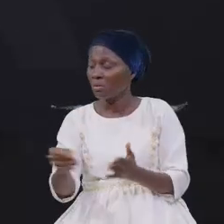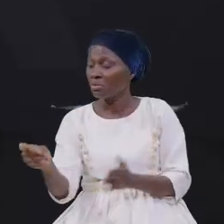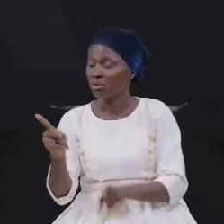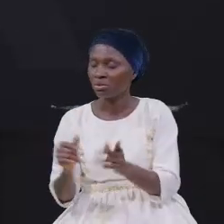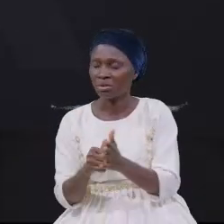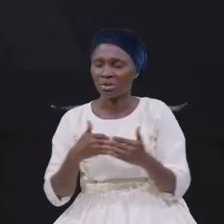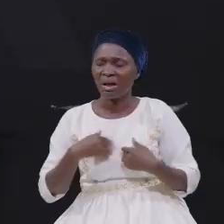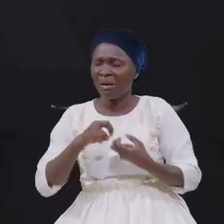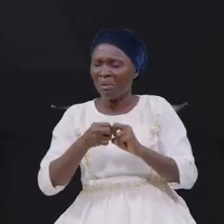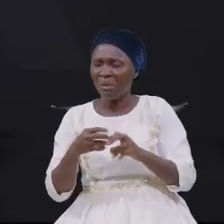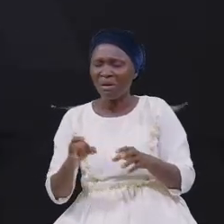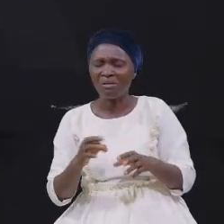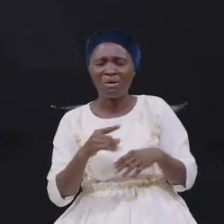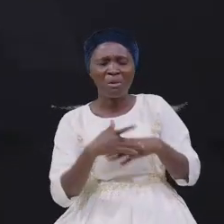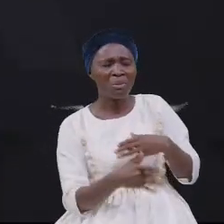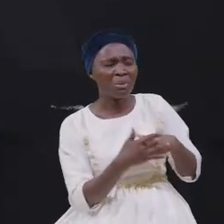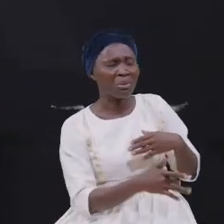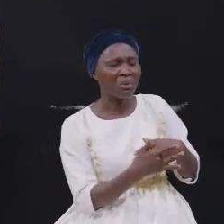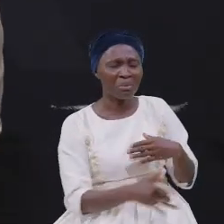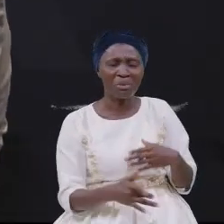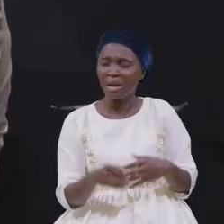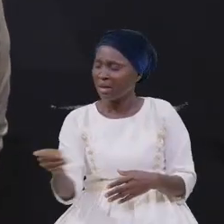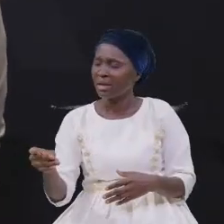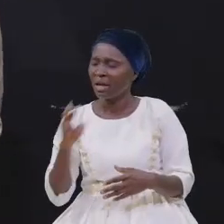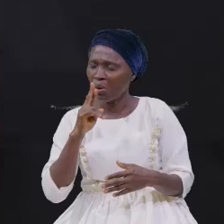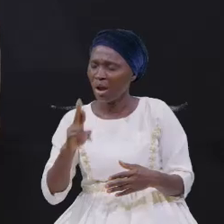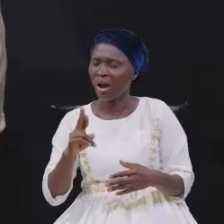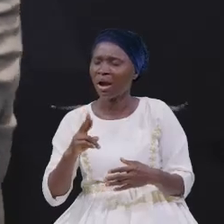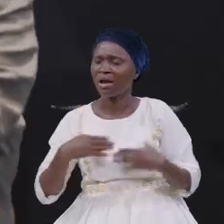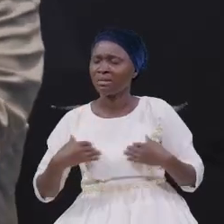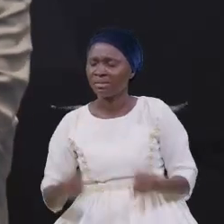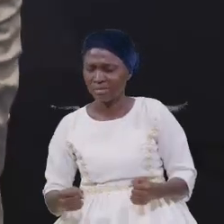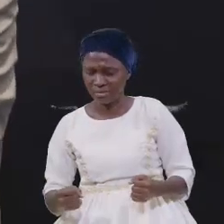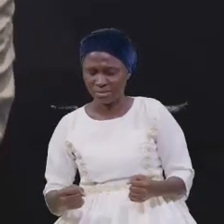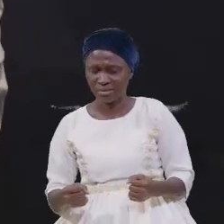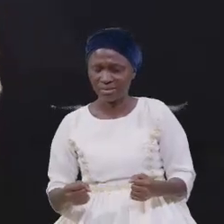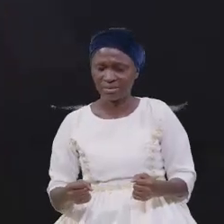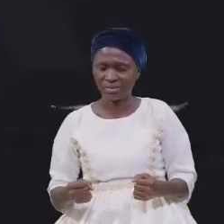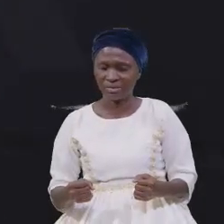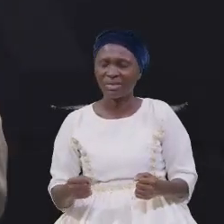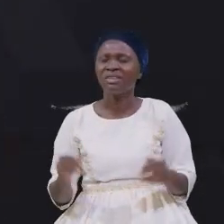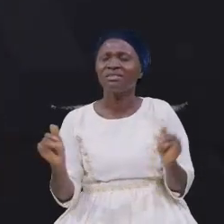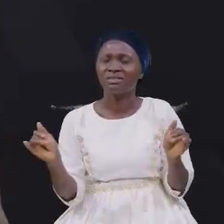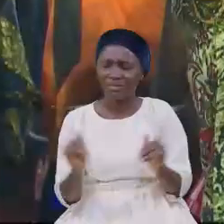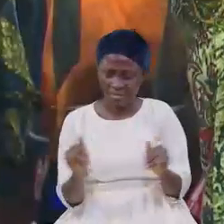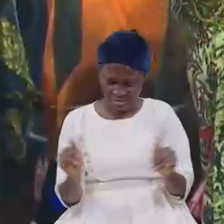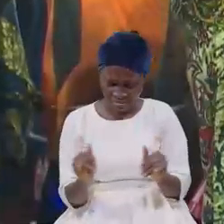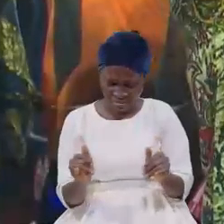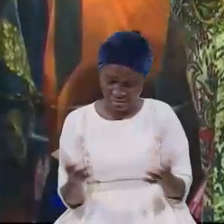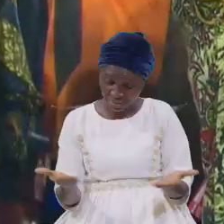or blood, they were cured, they were healed. The same here